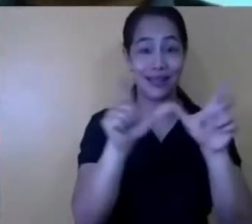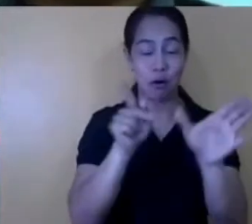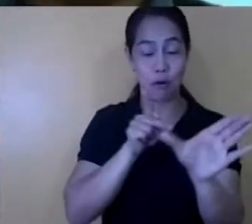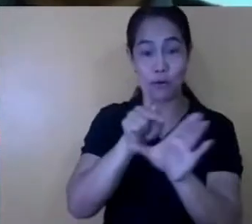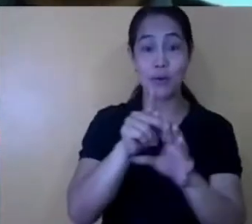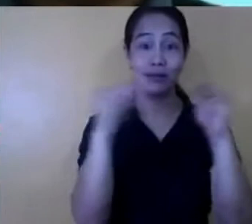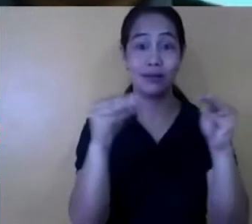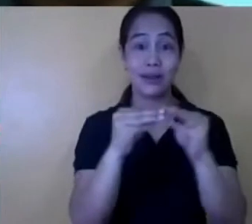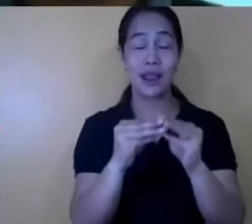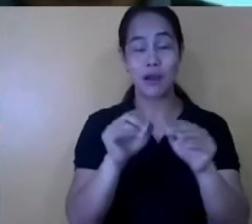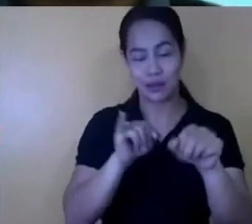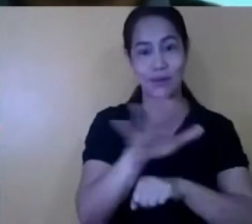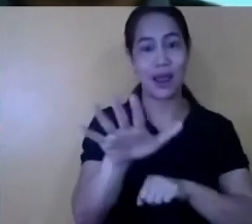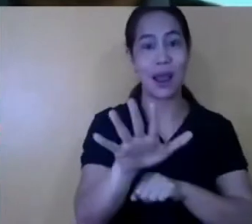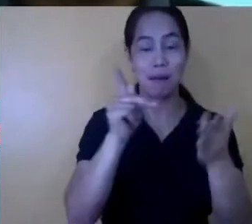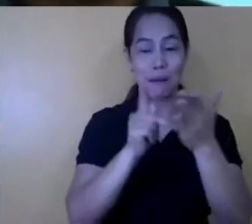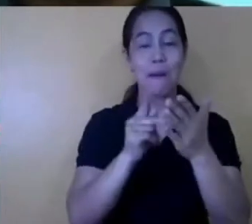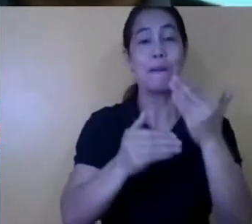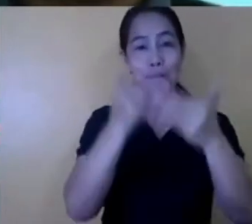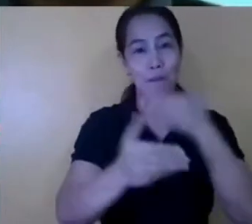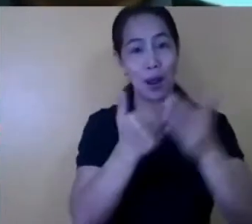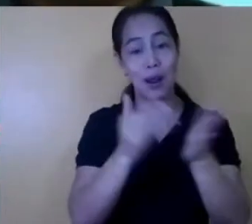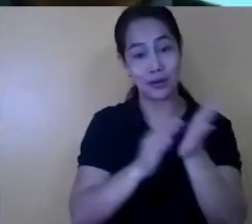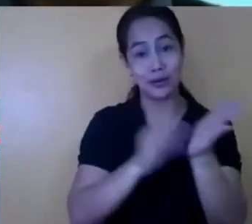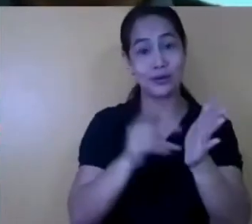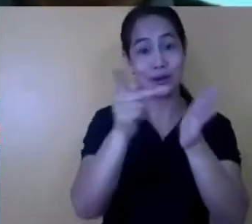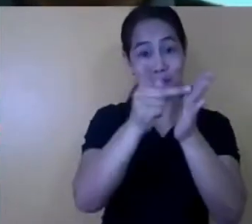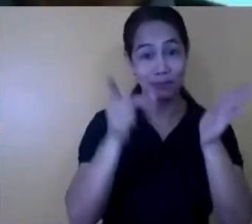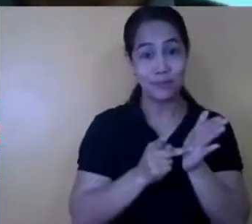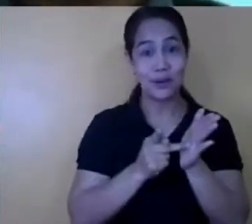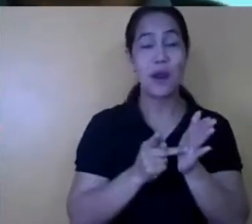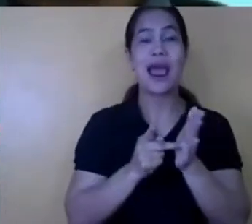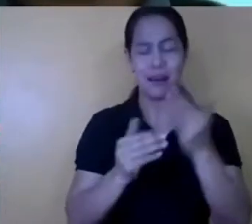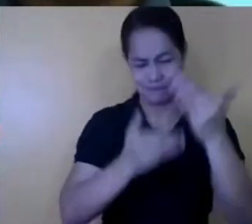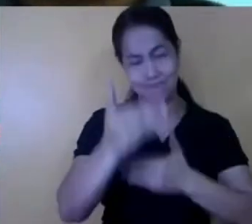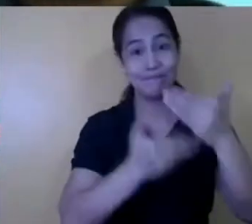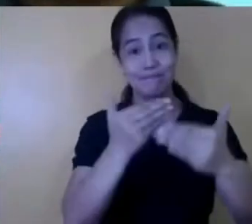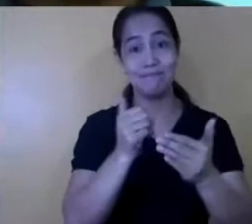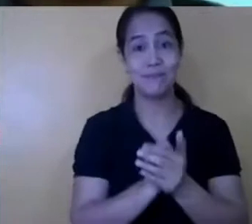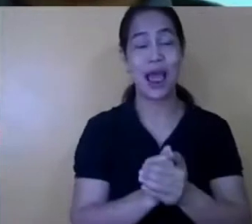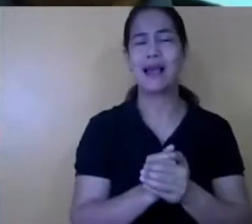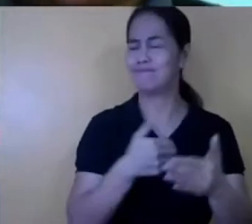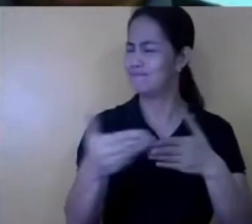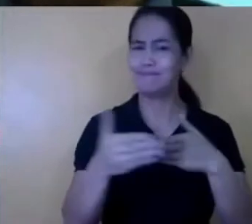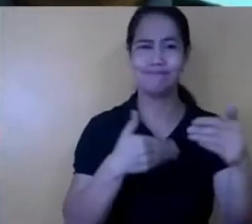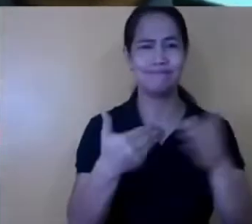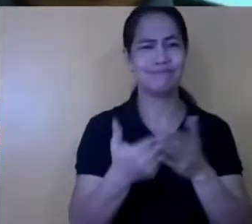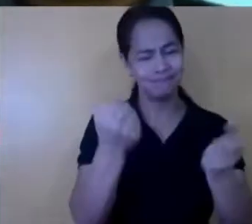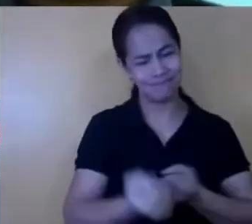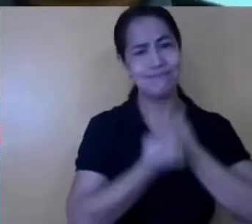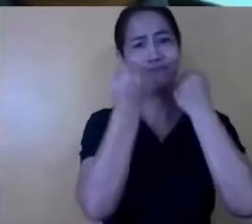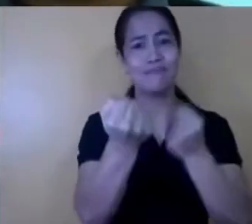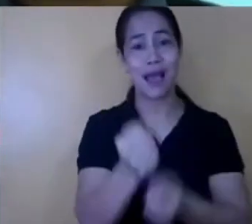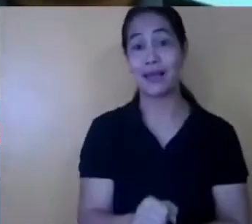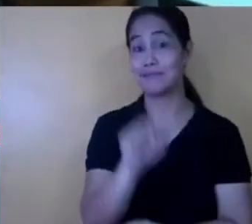implementation progress of school policies or procedures, as long as you get to provide as well at least 2 to